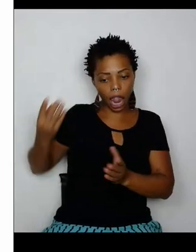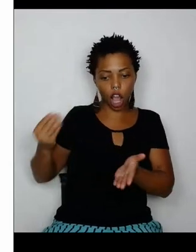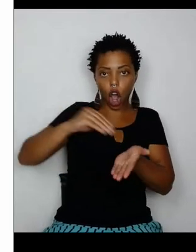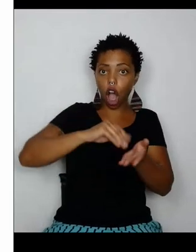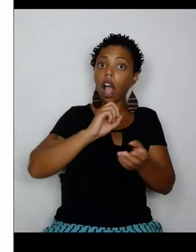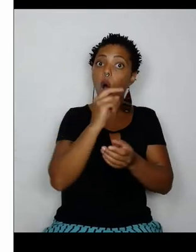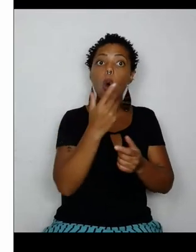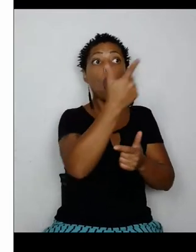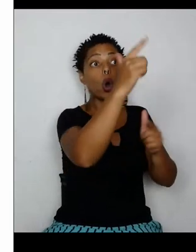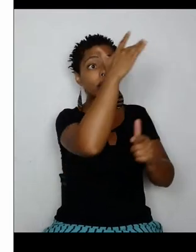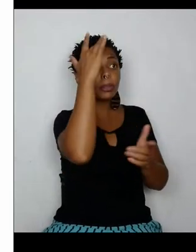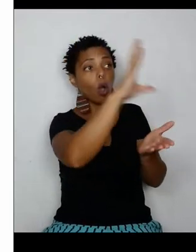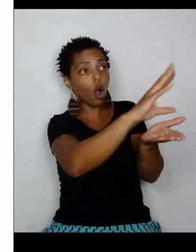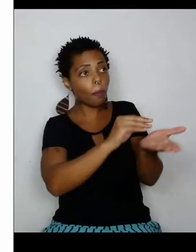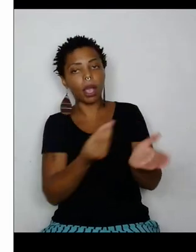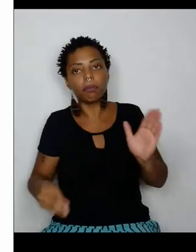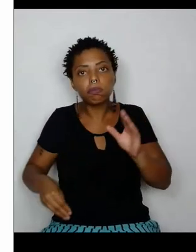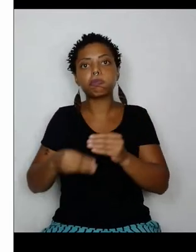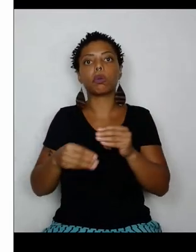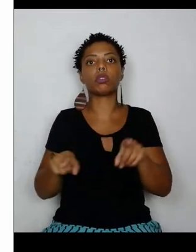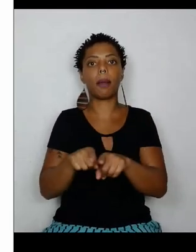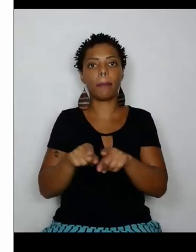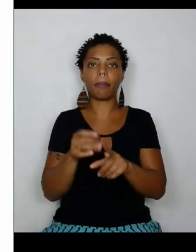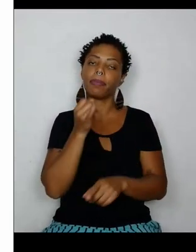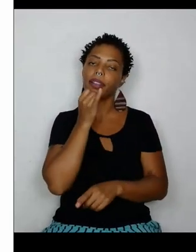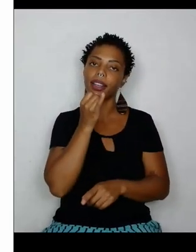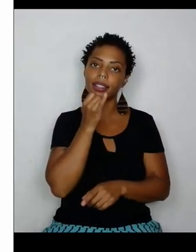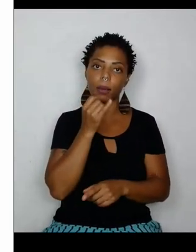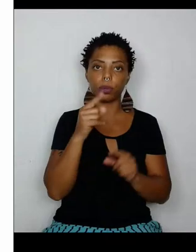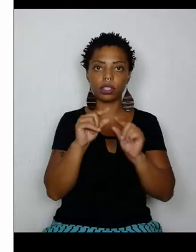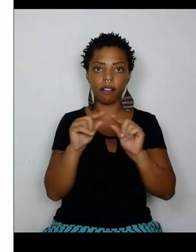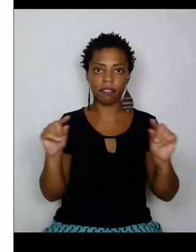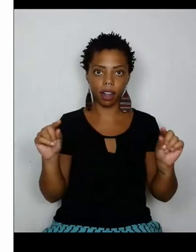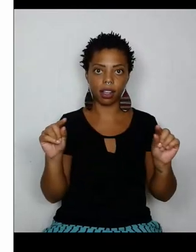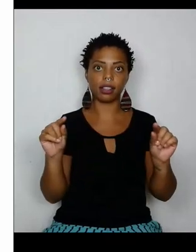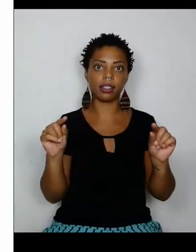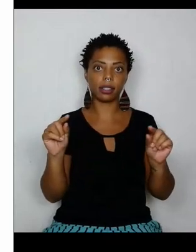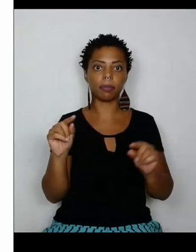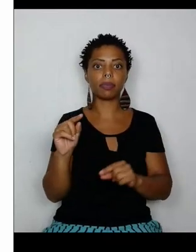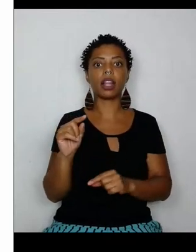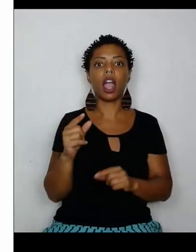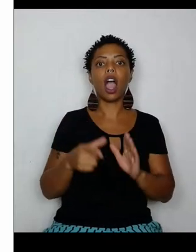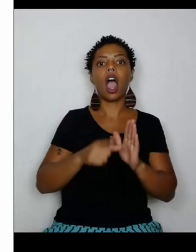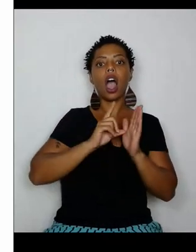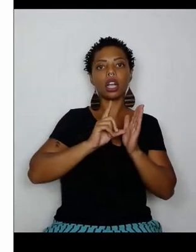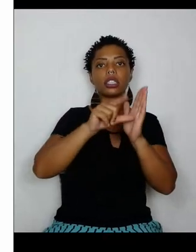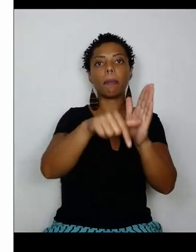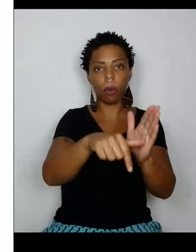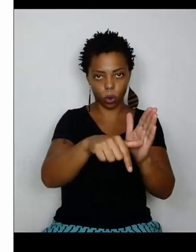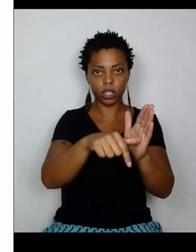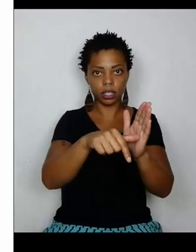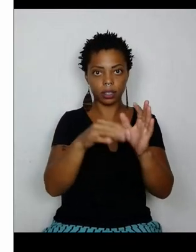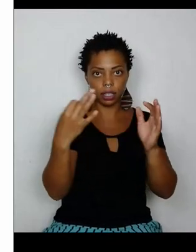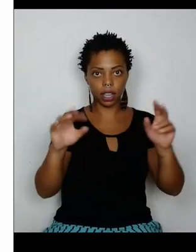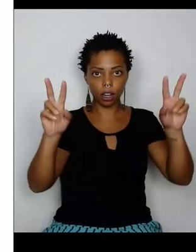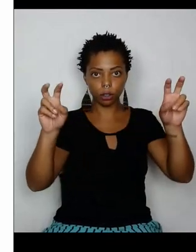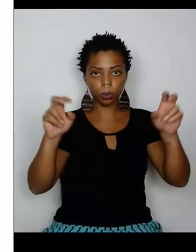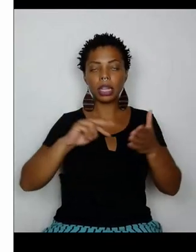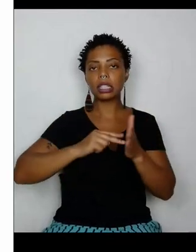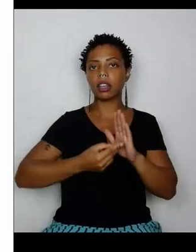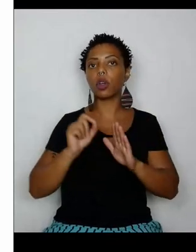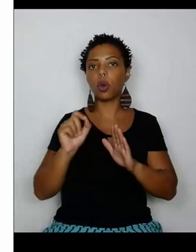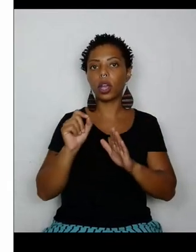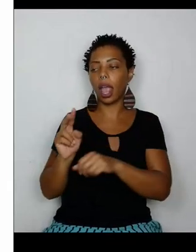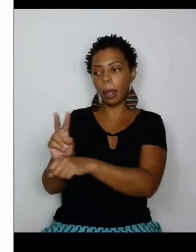take this sentence in avon e apre for instance which itself emphasizes borrowing and repetition